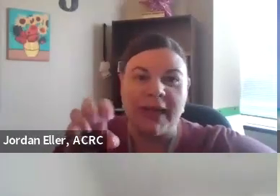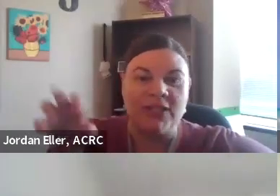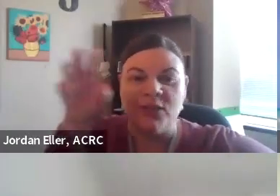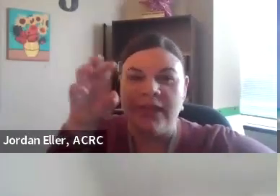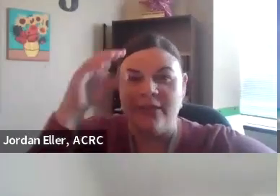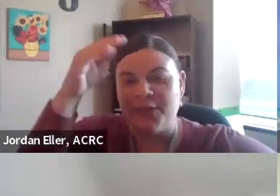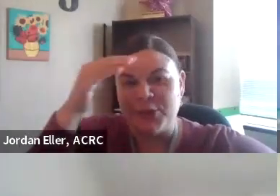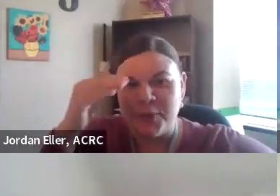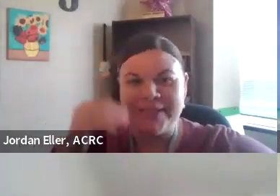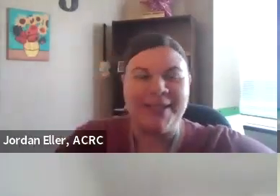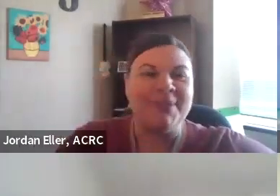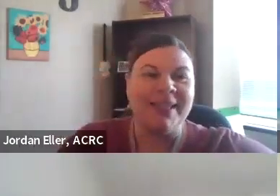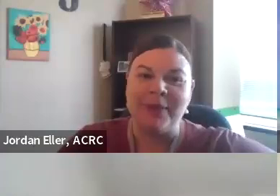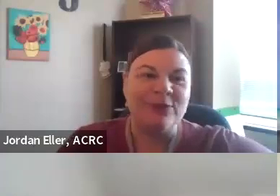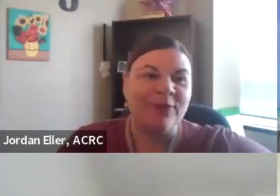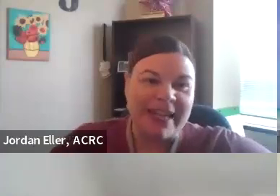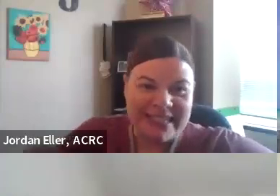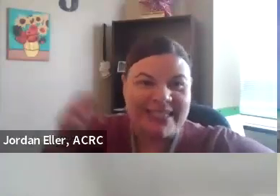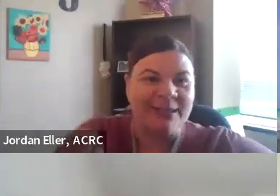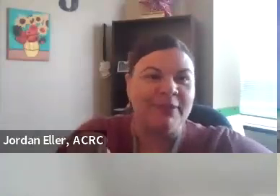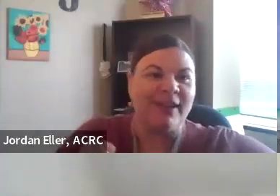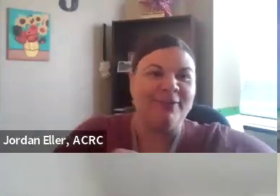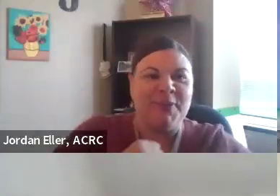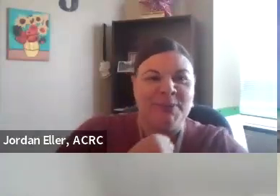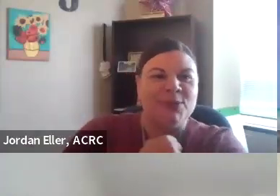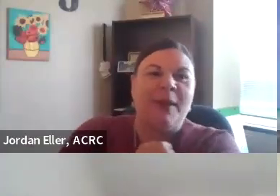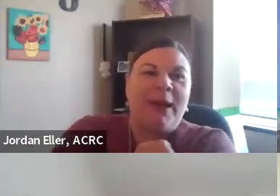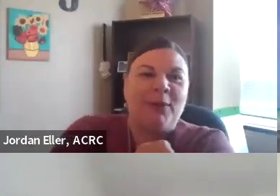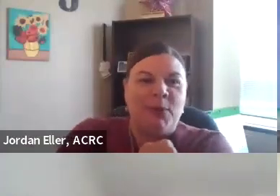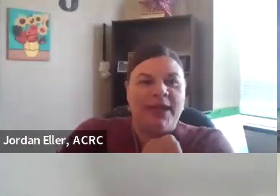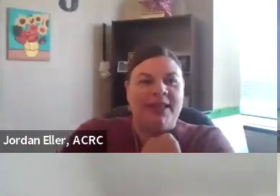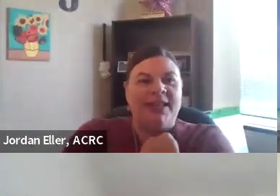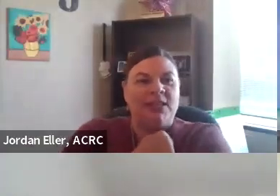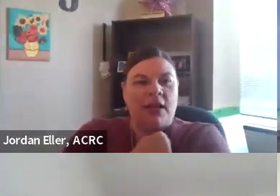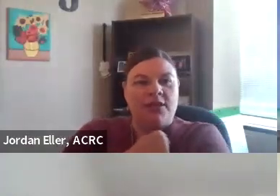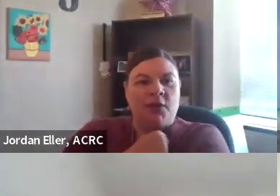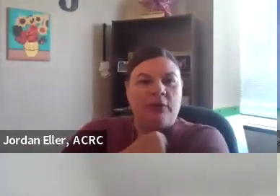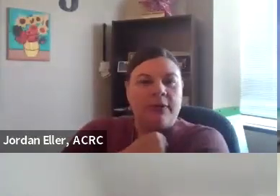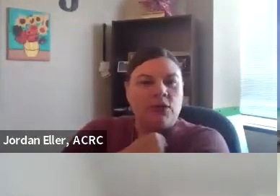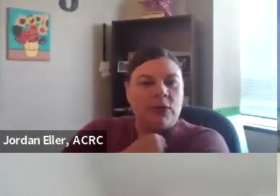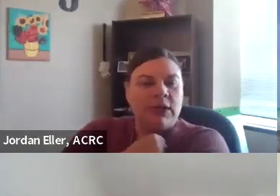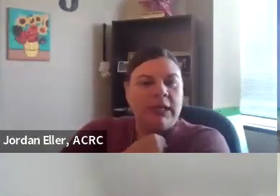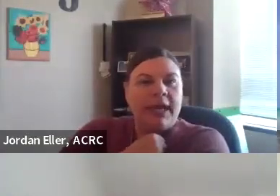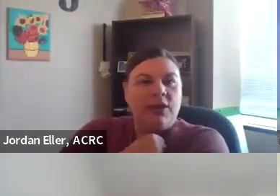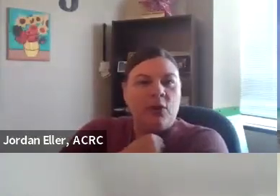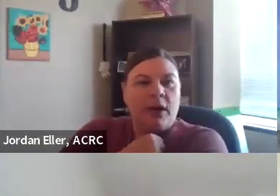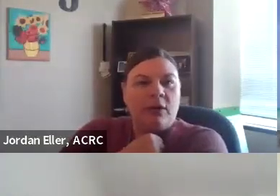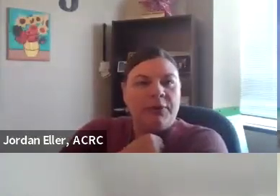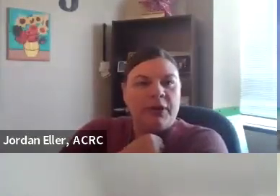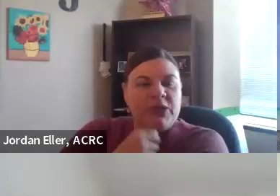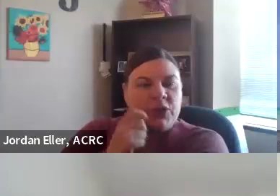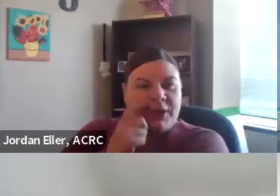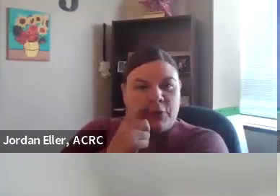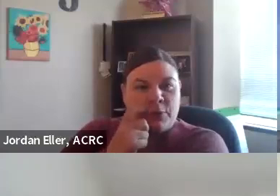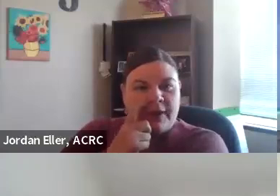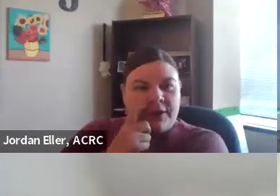It's so nice too that there's so many steps in that, but it was very nicely simplified for people. So that PowerPoint, I think, is a great resource. I know